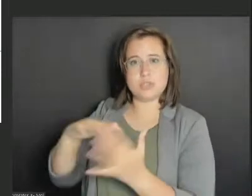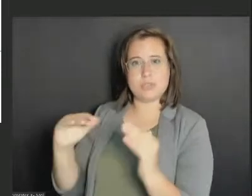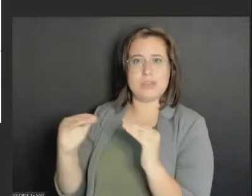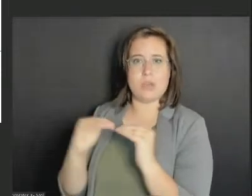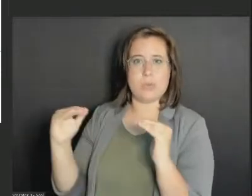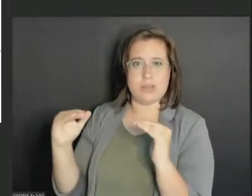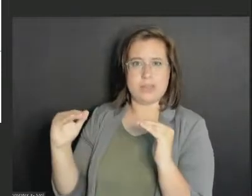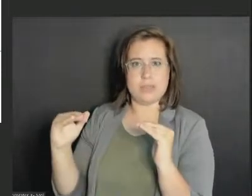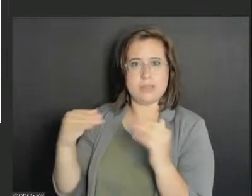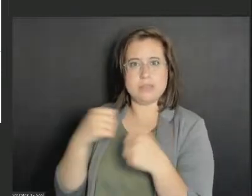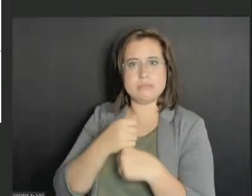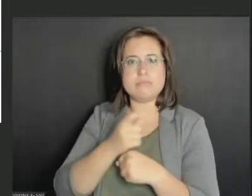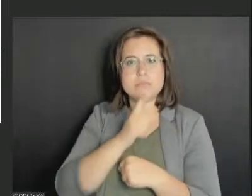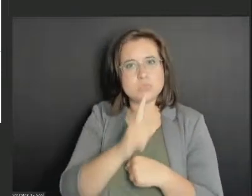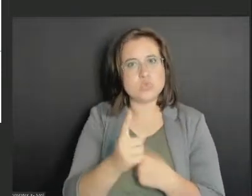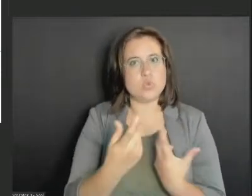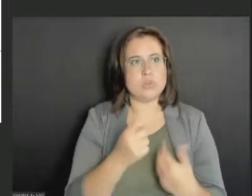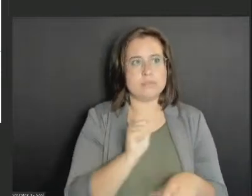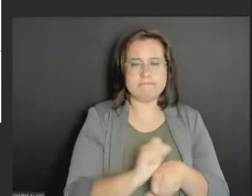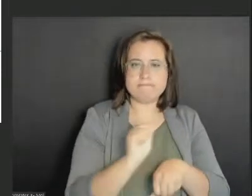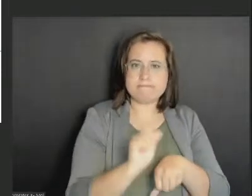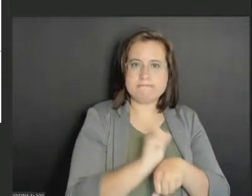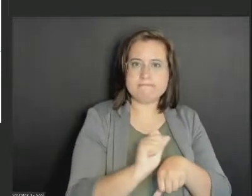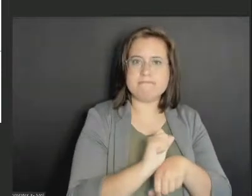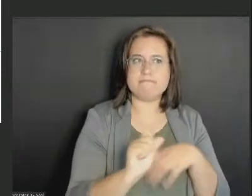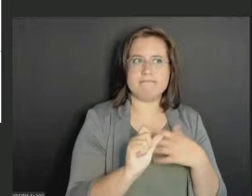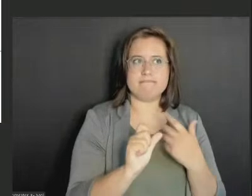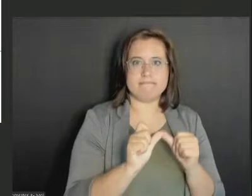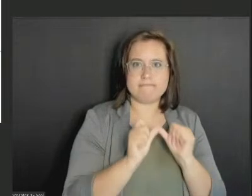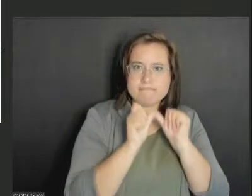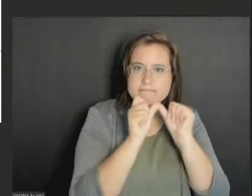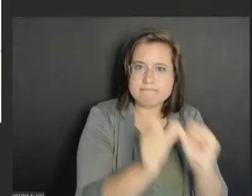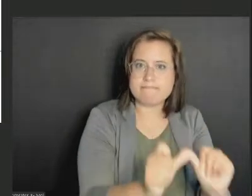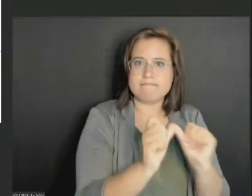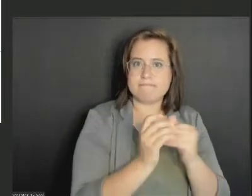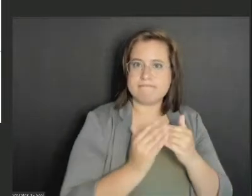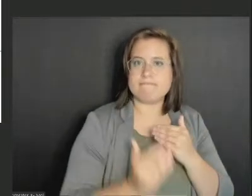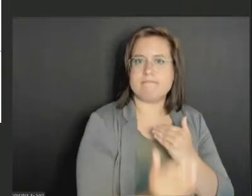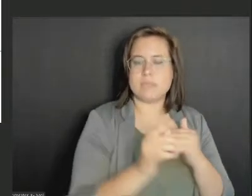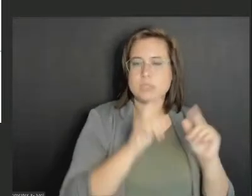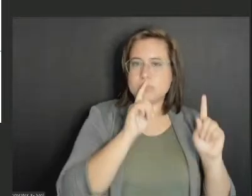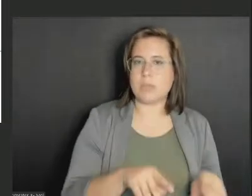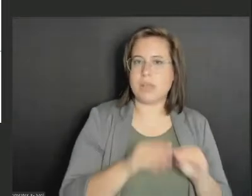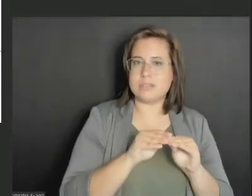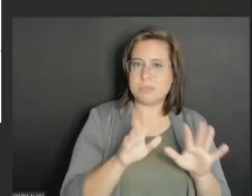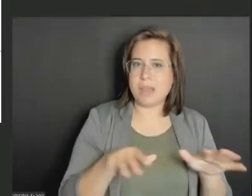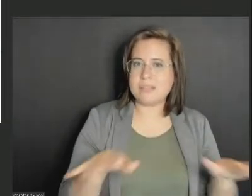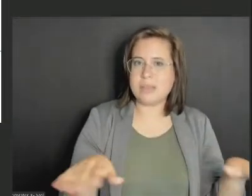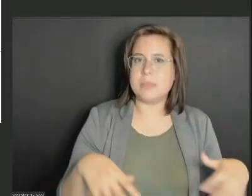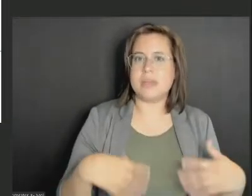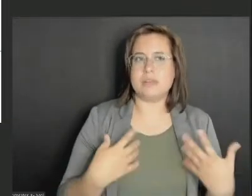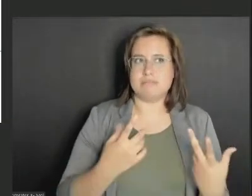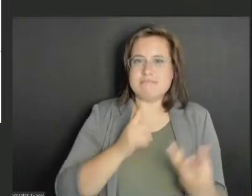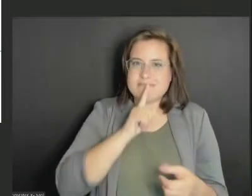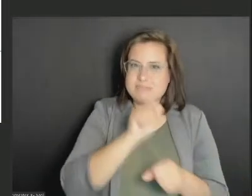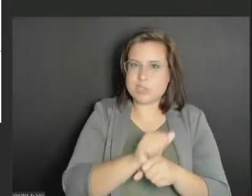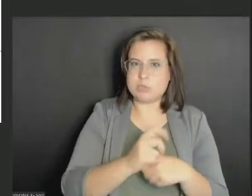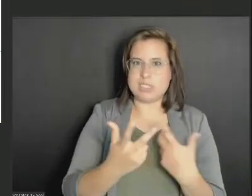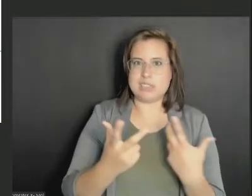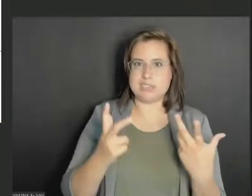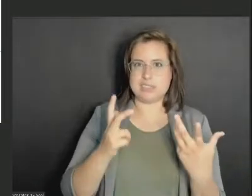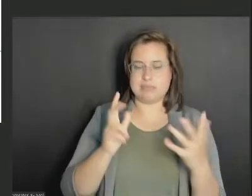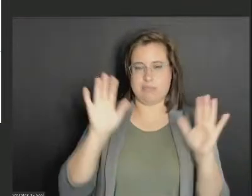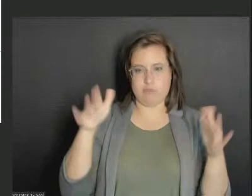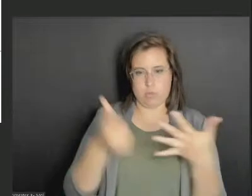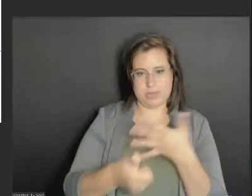to ensure that the work we do moving forward, that the work we do to respond to the pandemic are centering equity in and of themselves and